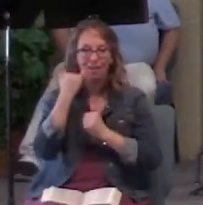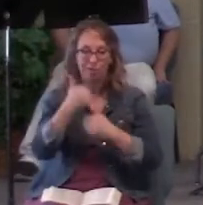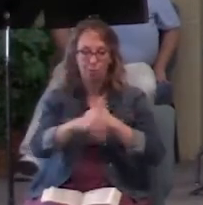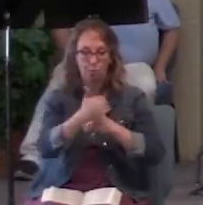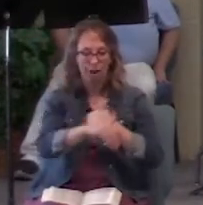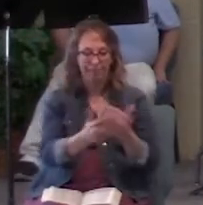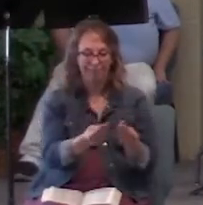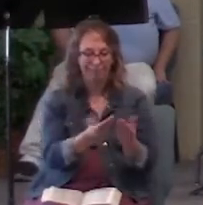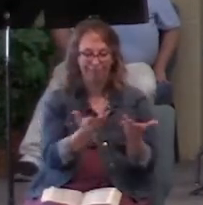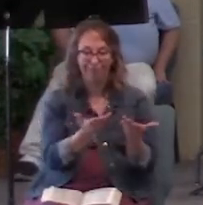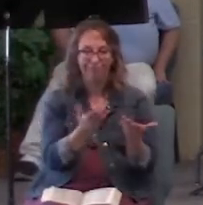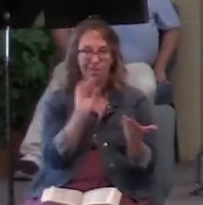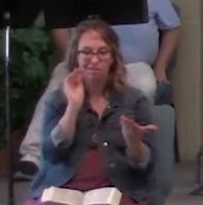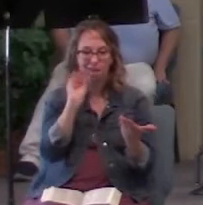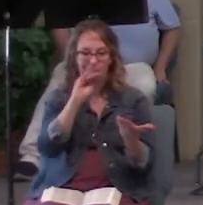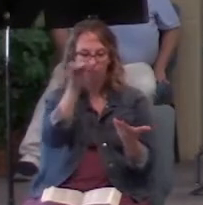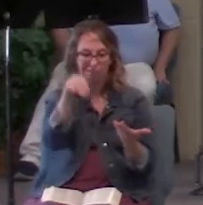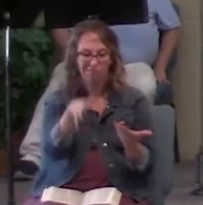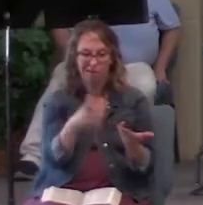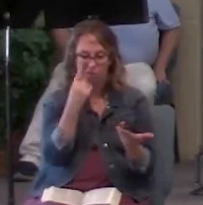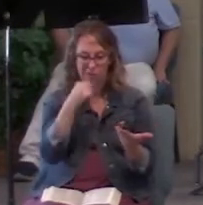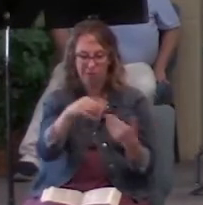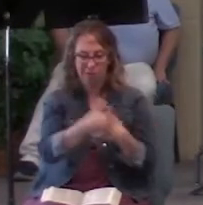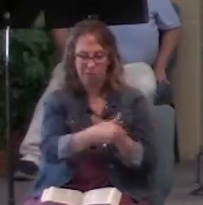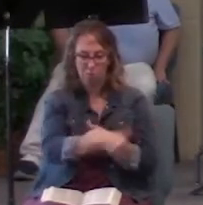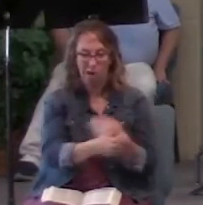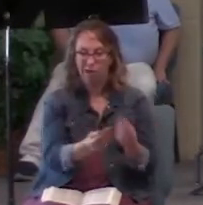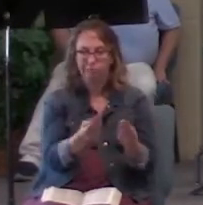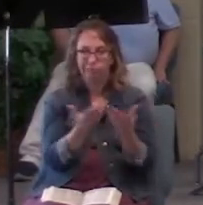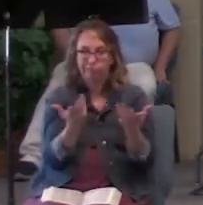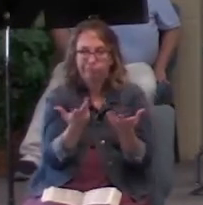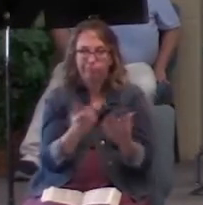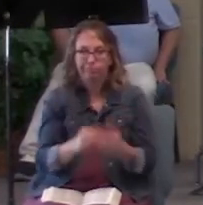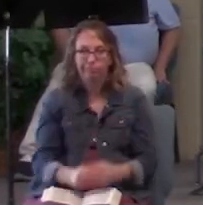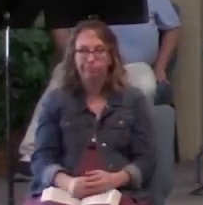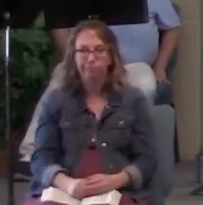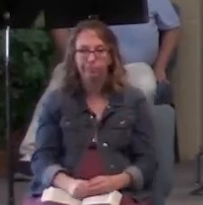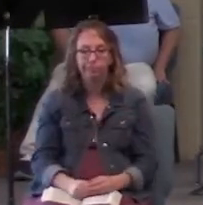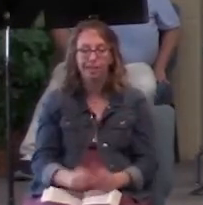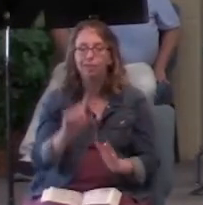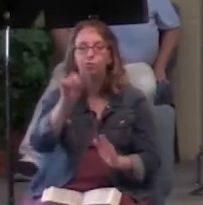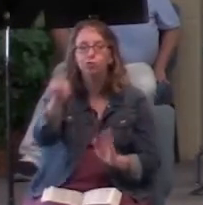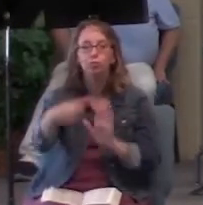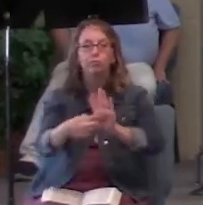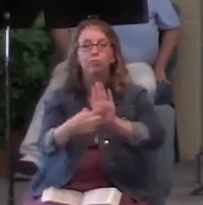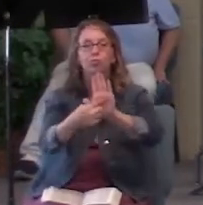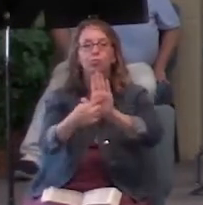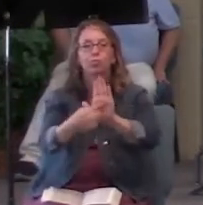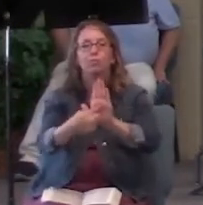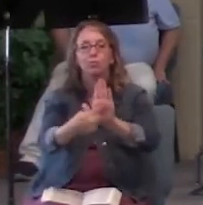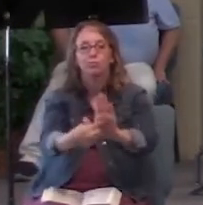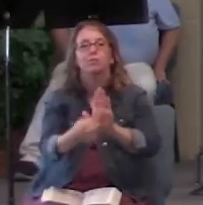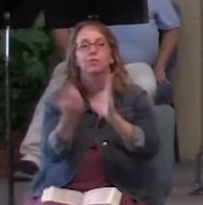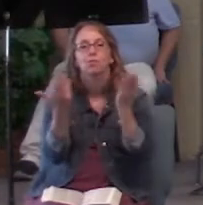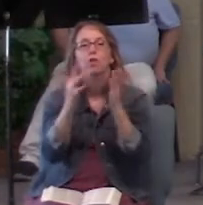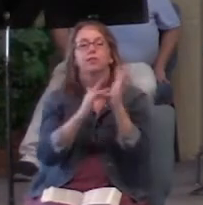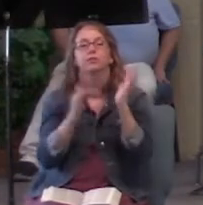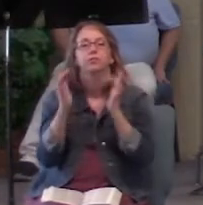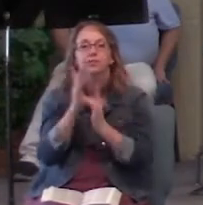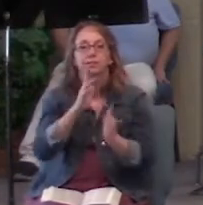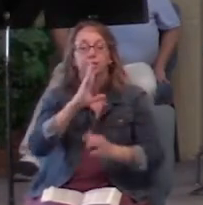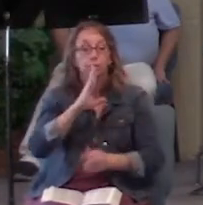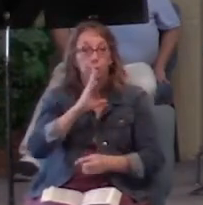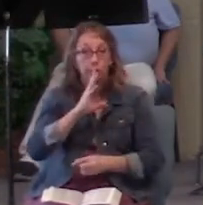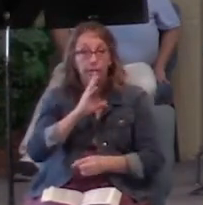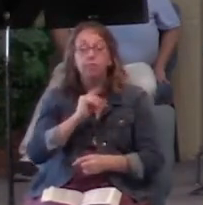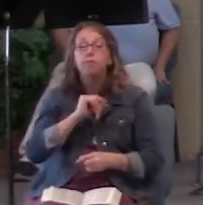nothing magical about the bread. It's a pure representation of what Jesus just spoke about, that